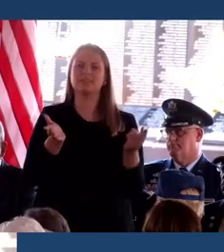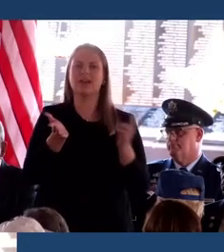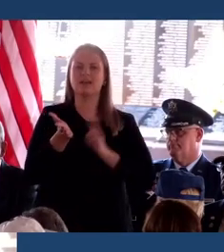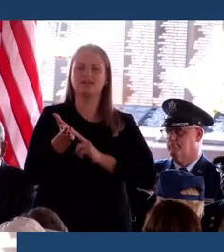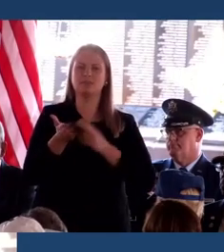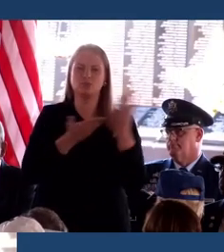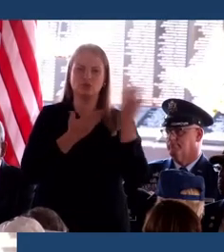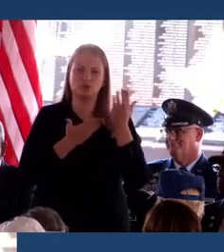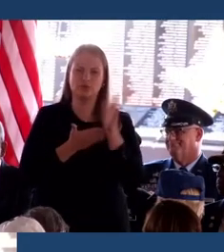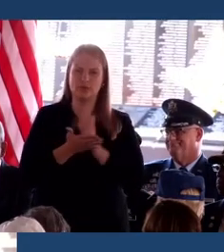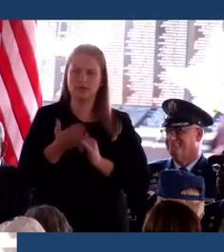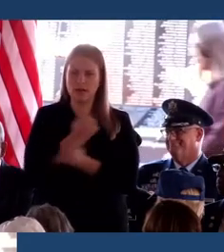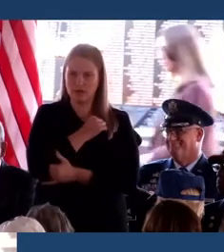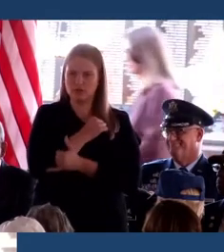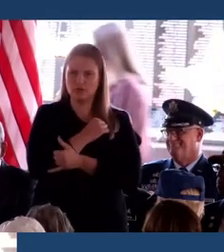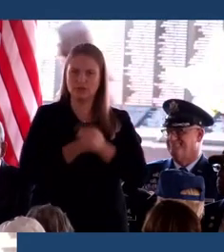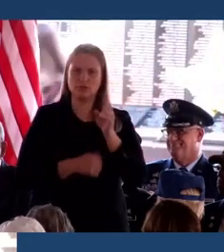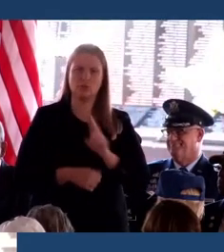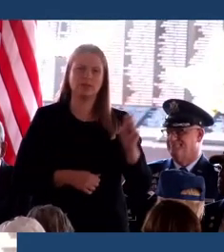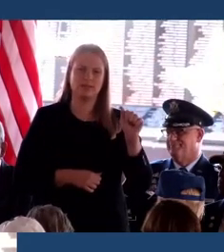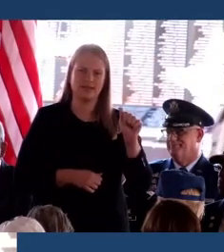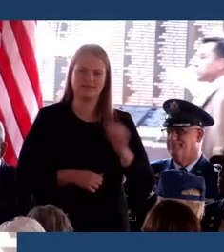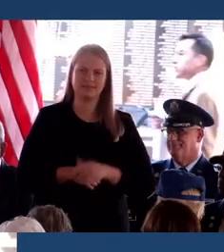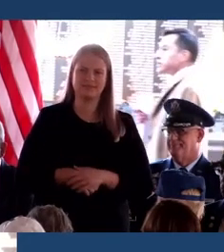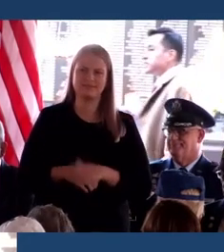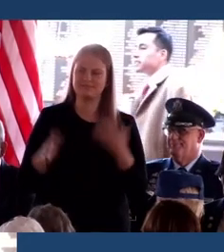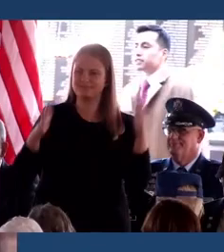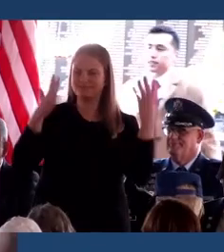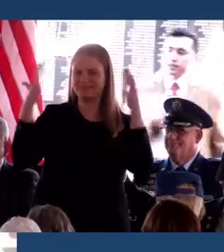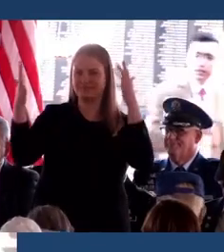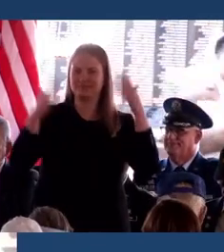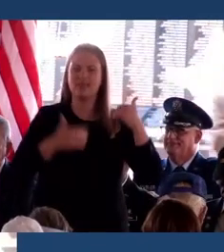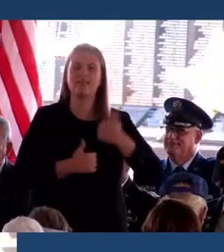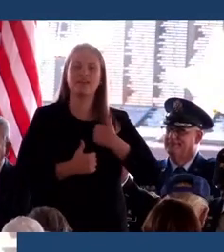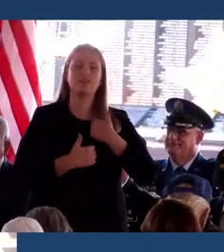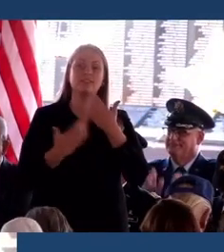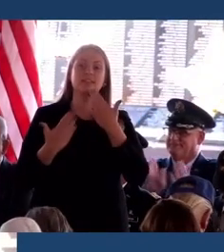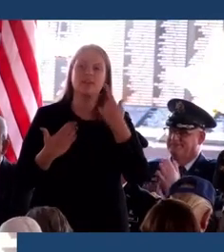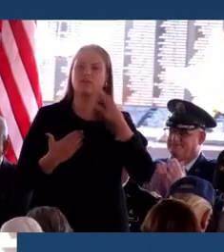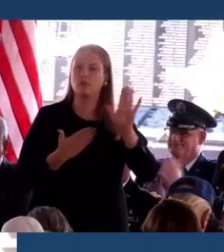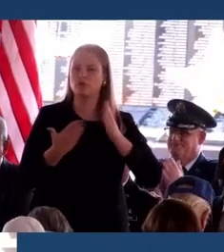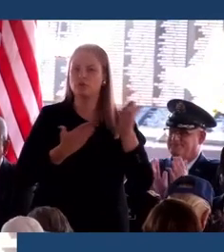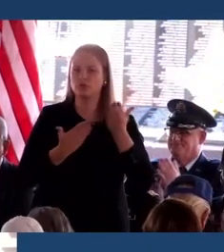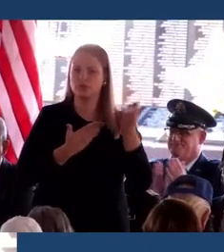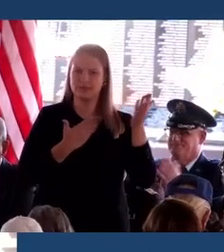the United States of America. Veterans, thank you for your service.